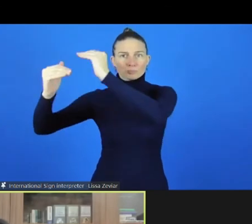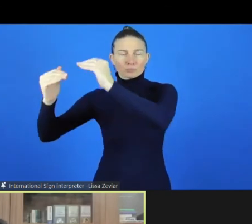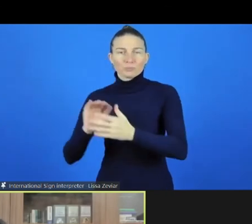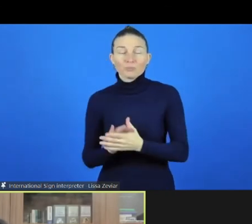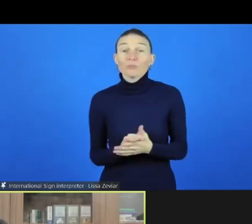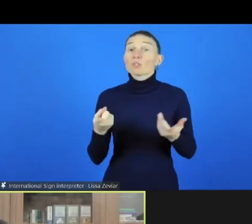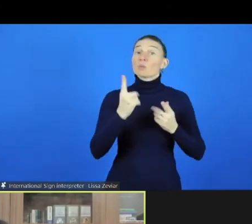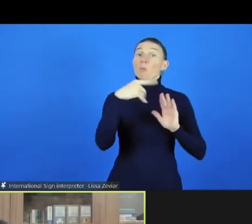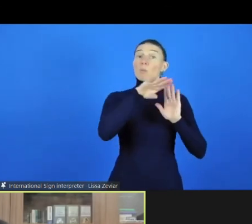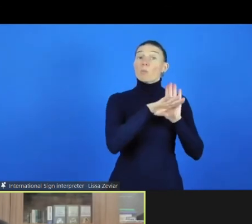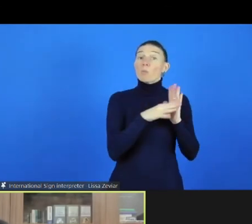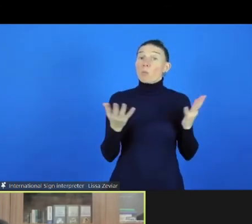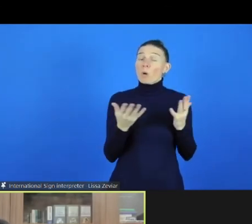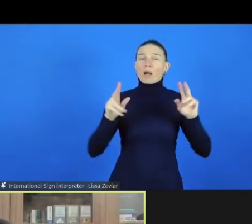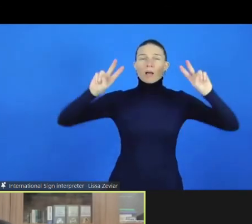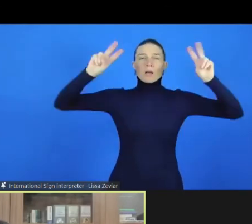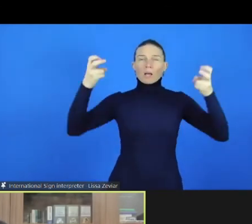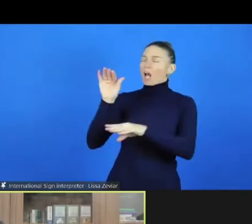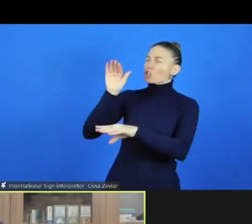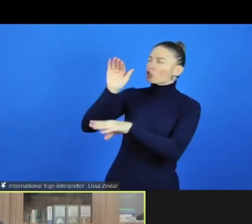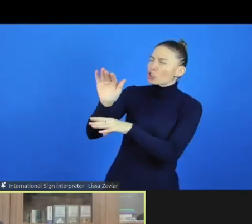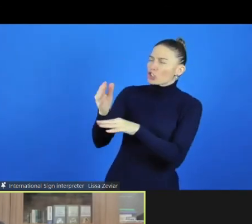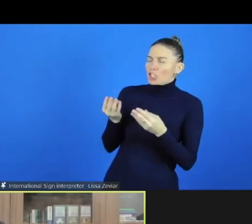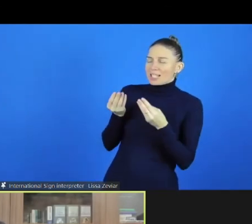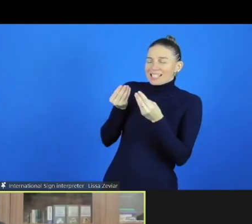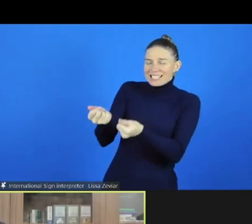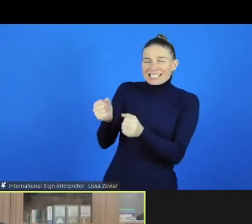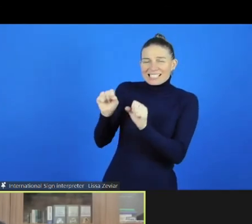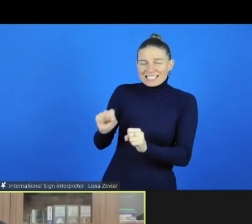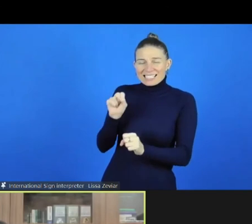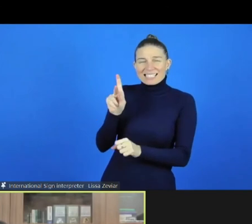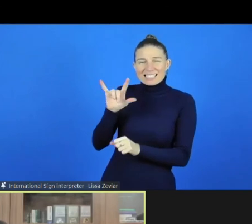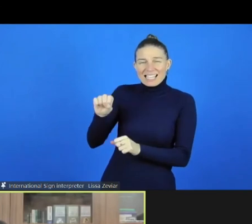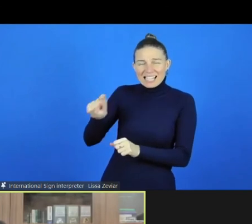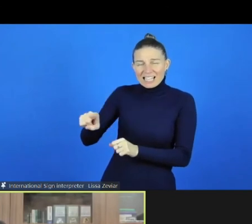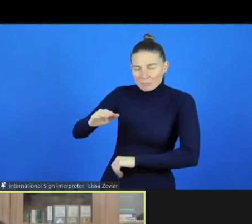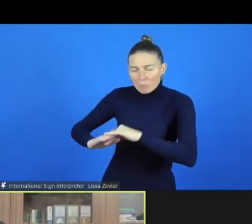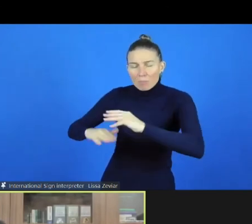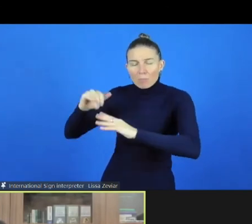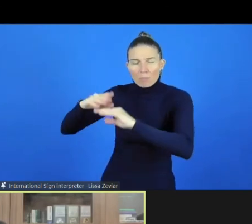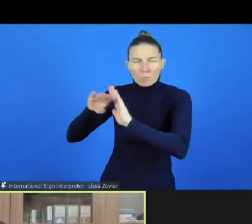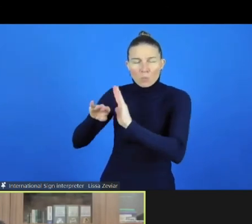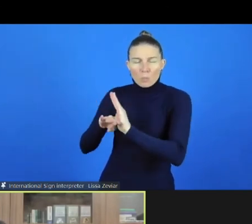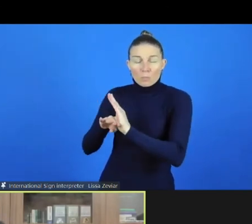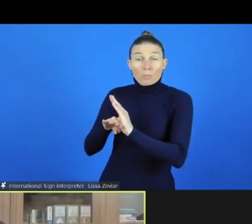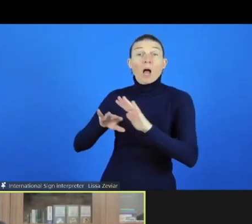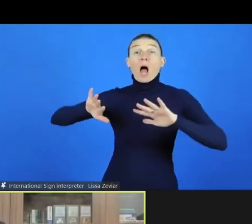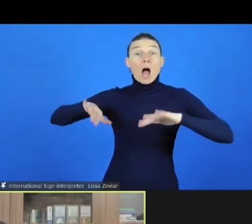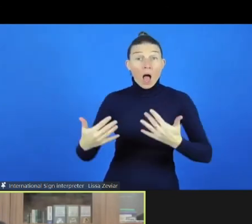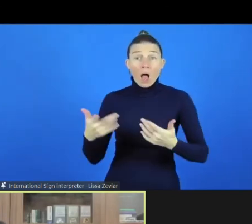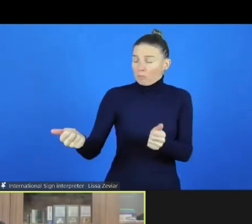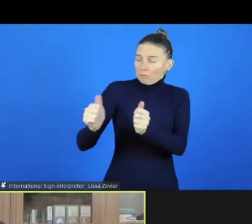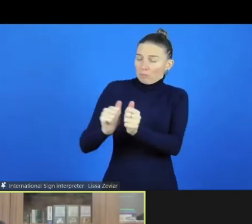external skill building program, where we are partnering with NGOs, we are partnering with non-profit